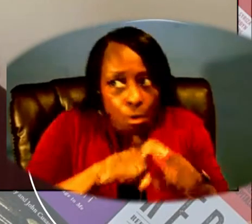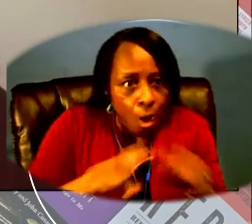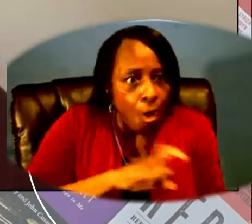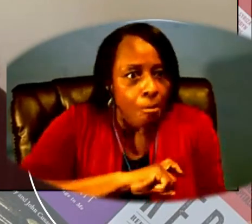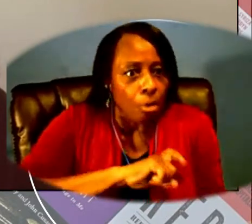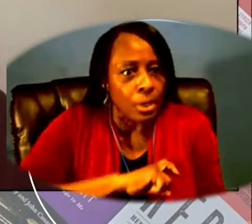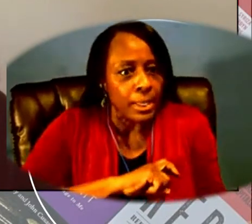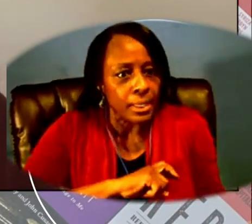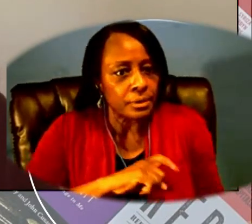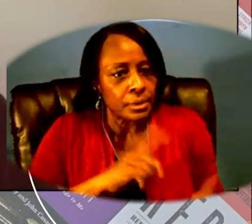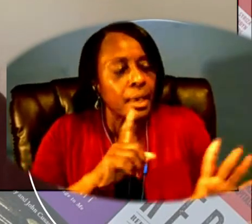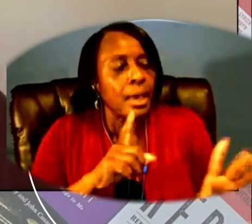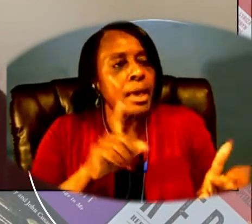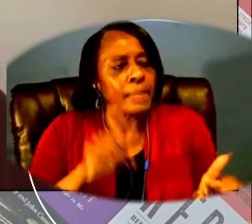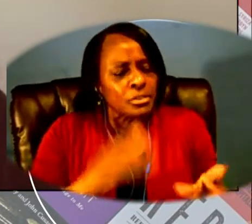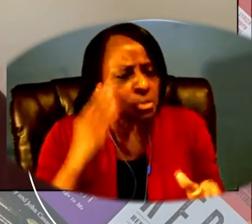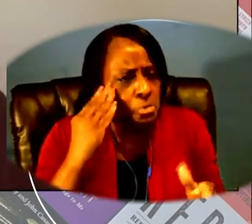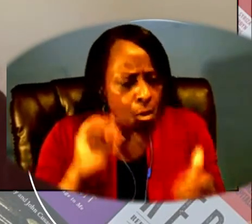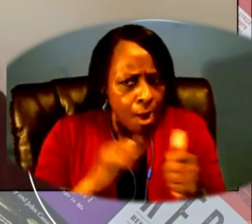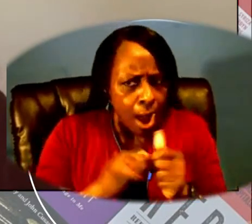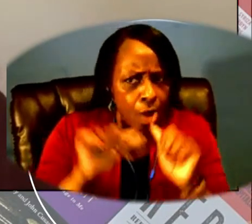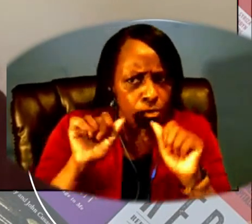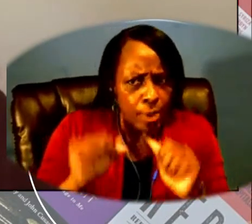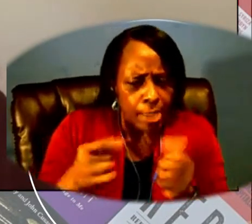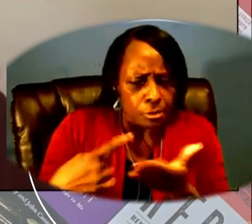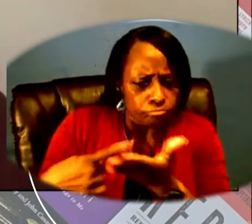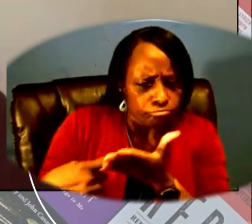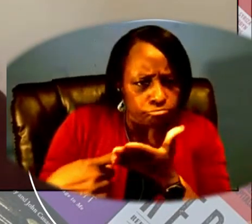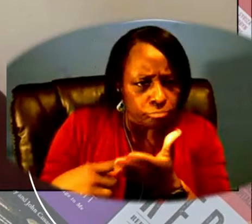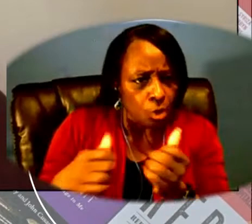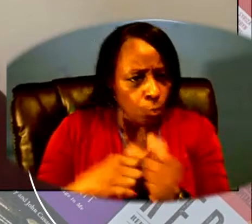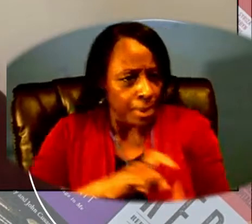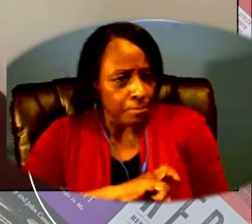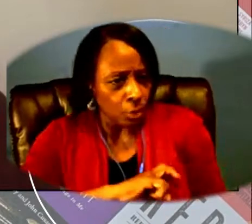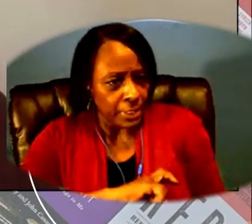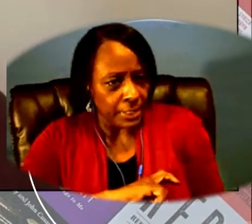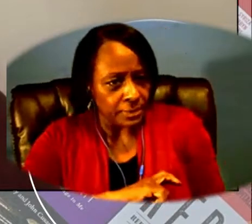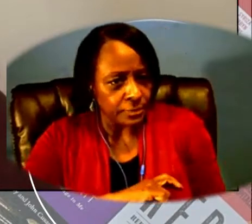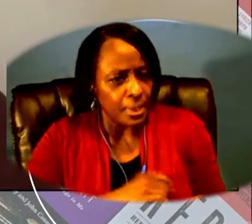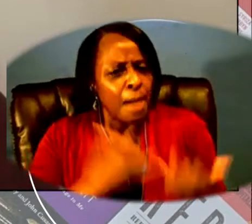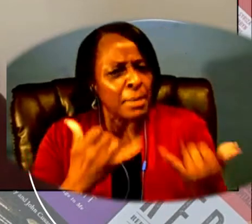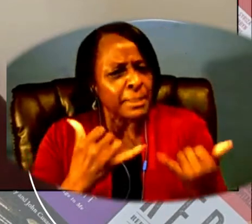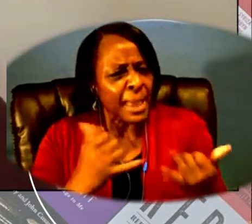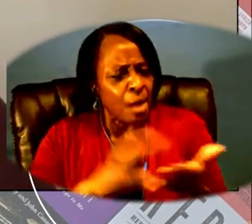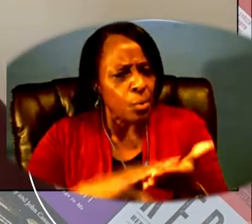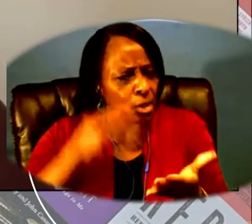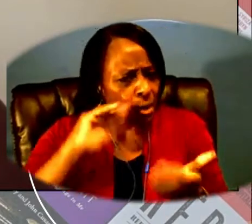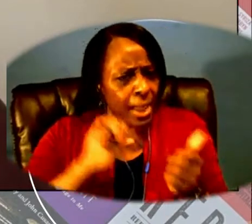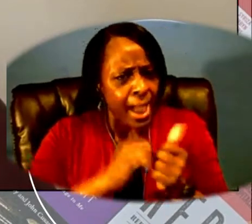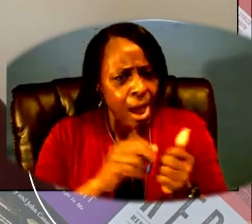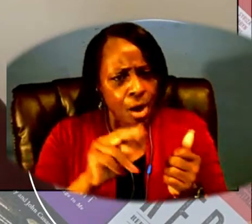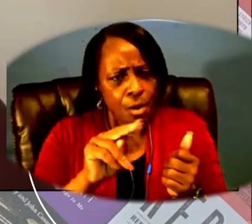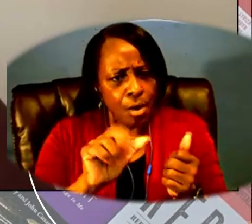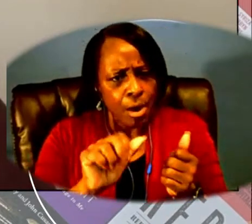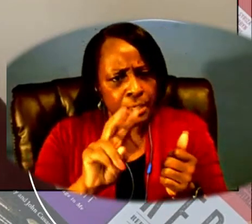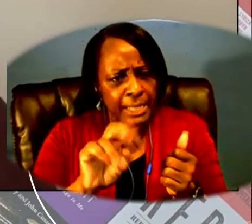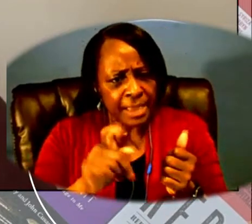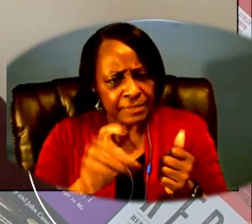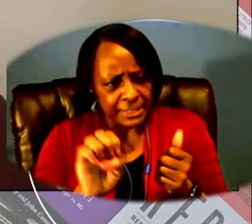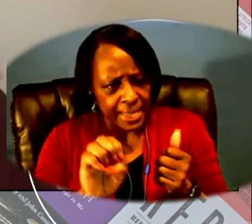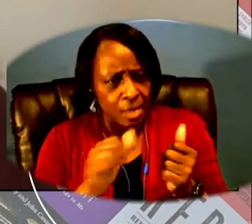learn this is how you can navigate with them. Right at this moment, they have to learn, how do you navigate with the police? That's only happening in the